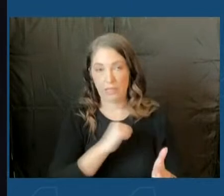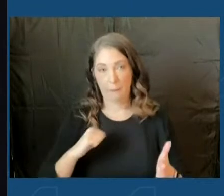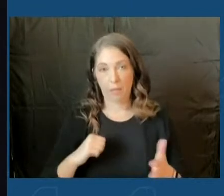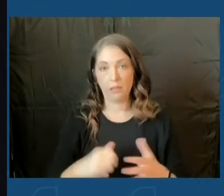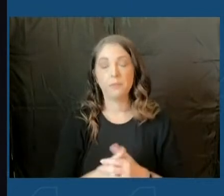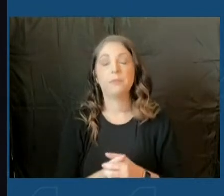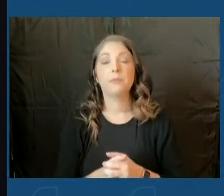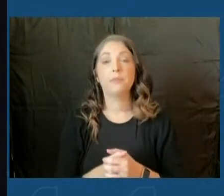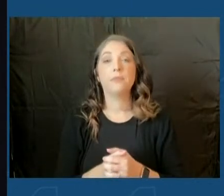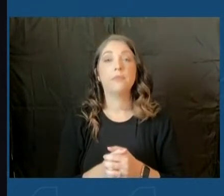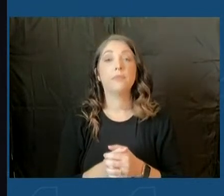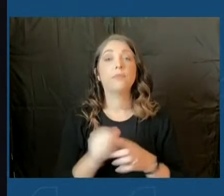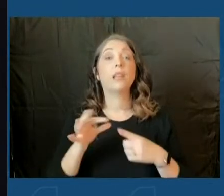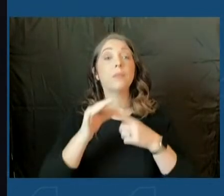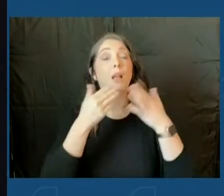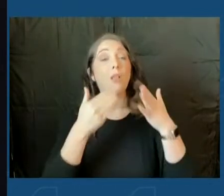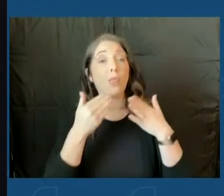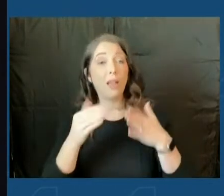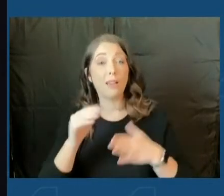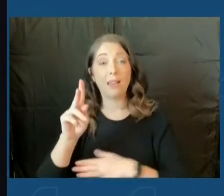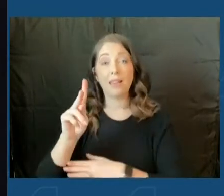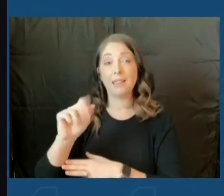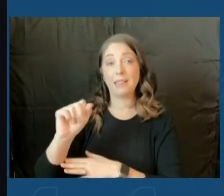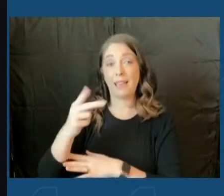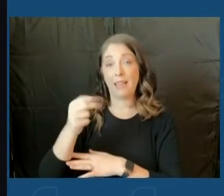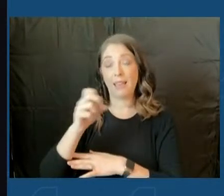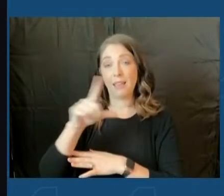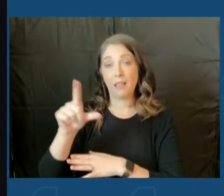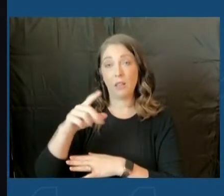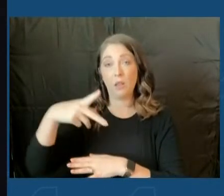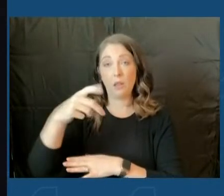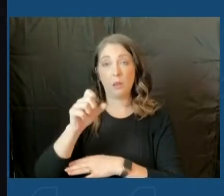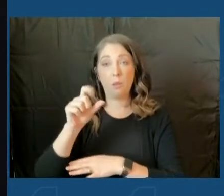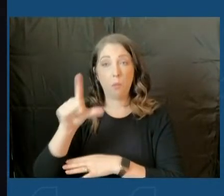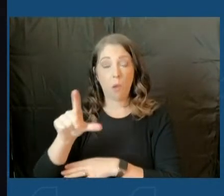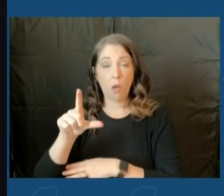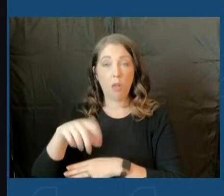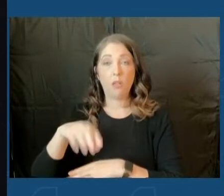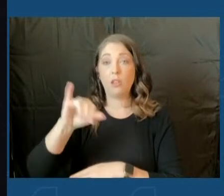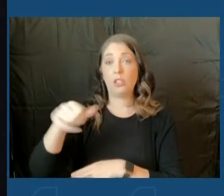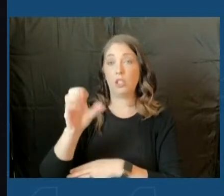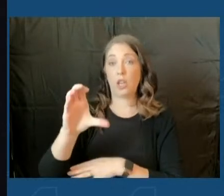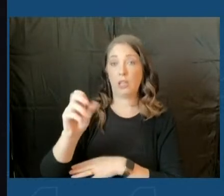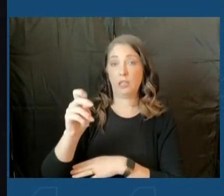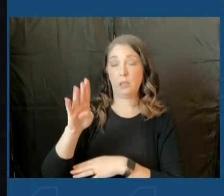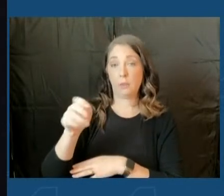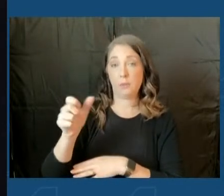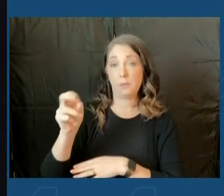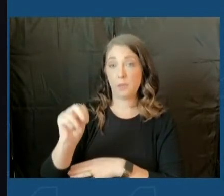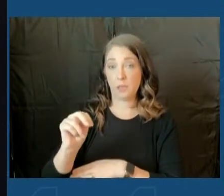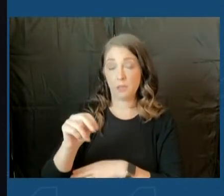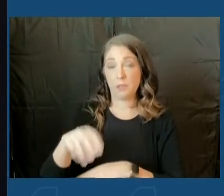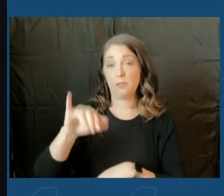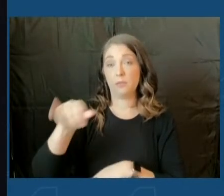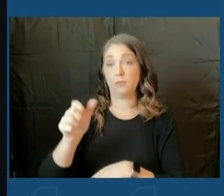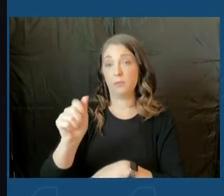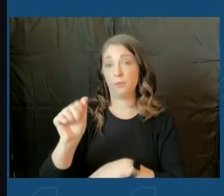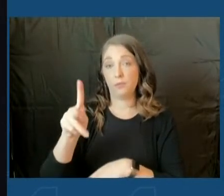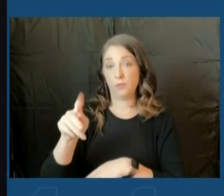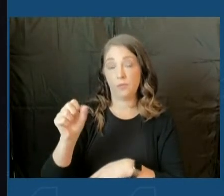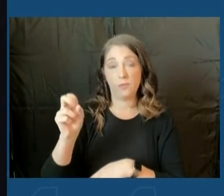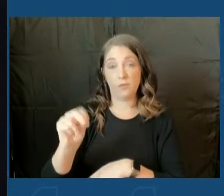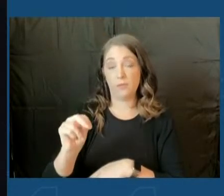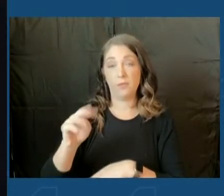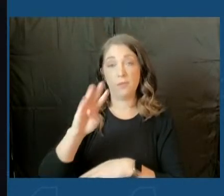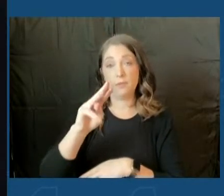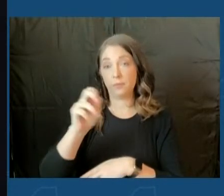you to Assemblymembers Cahill, Paulin, Rosenthal, Fahey, Wallace, Jacobson, Kenny Burgos, Chantel Jackson, Damon Meeks,